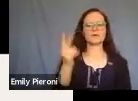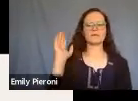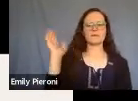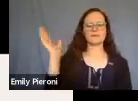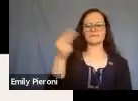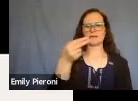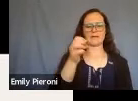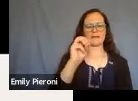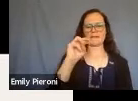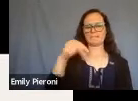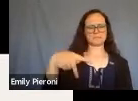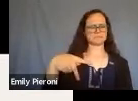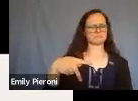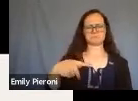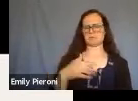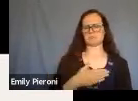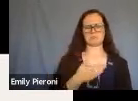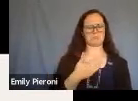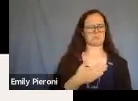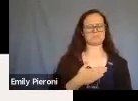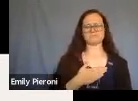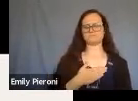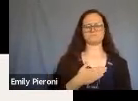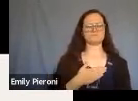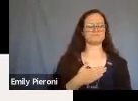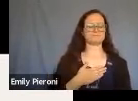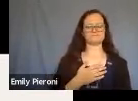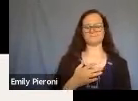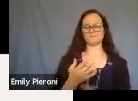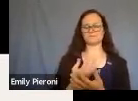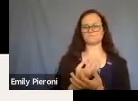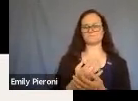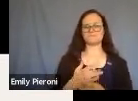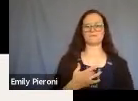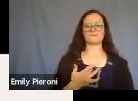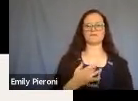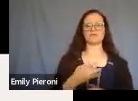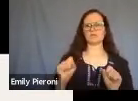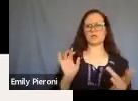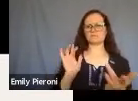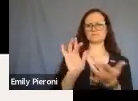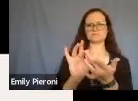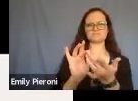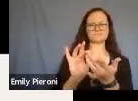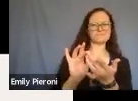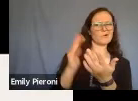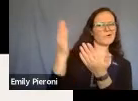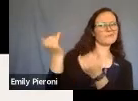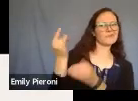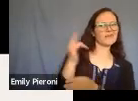You know, feel free to reach out. Hope I answered your question.